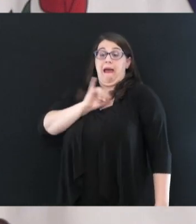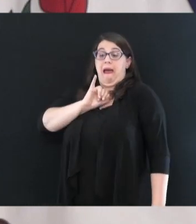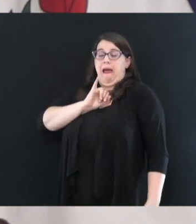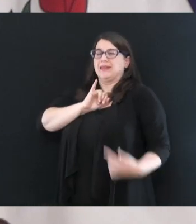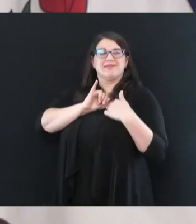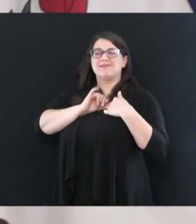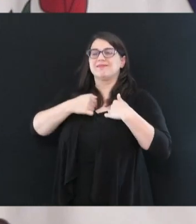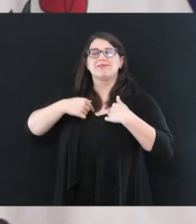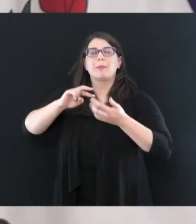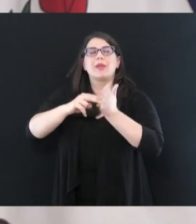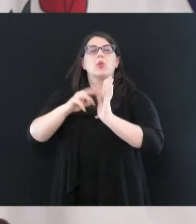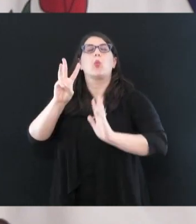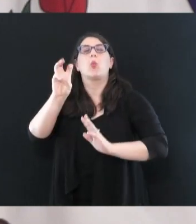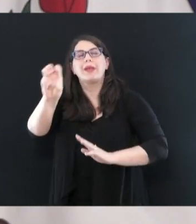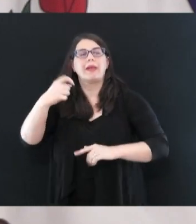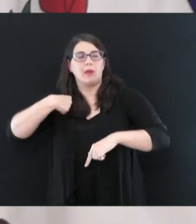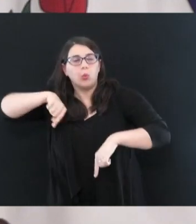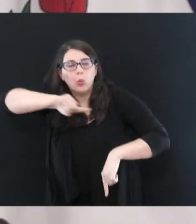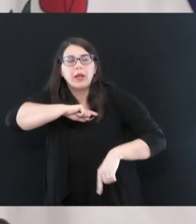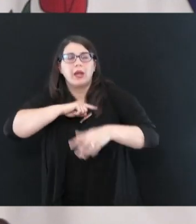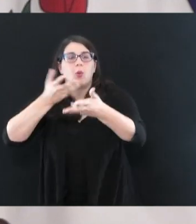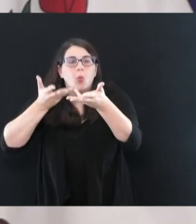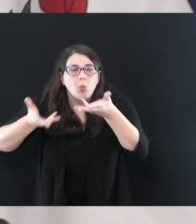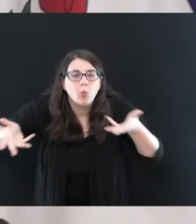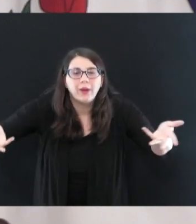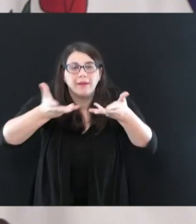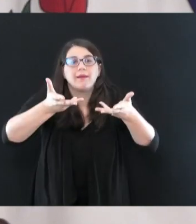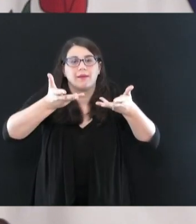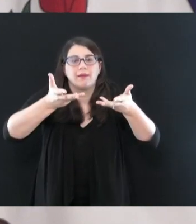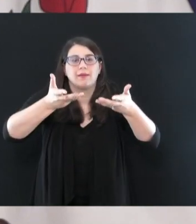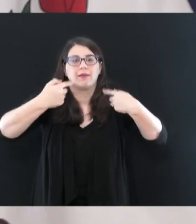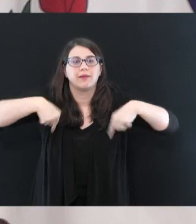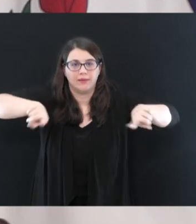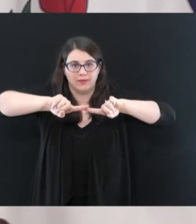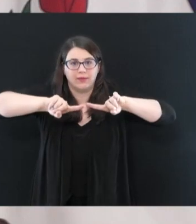how this whole boat has sailed, and